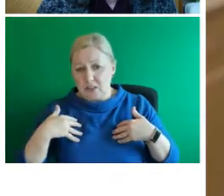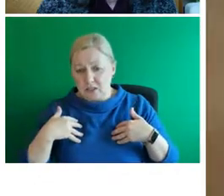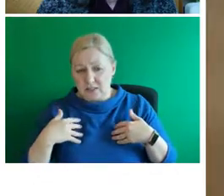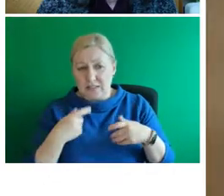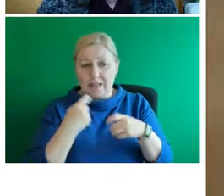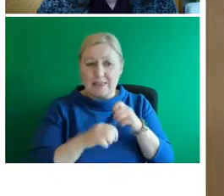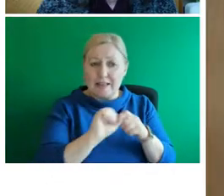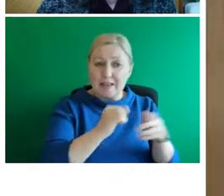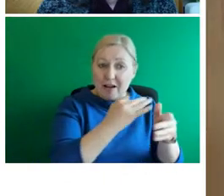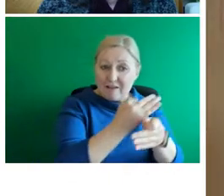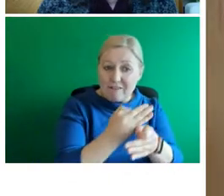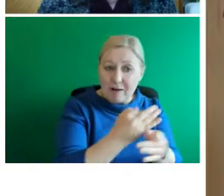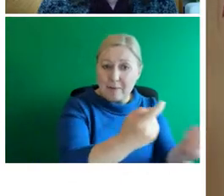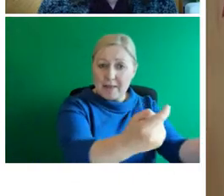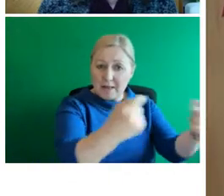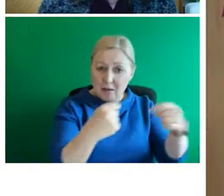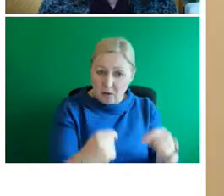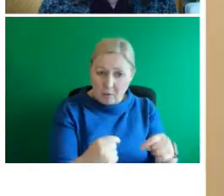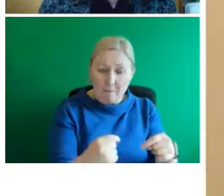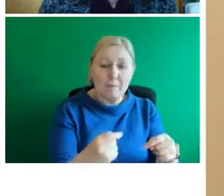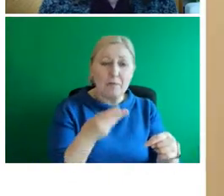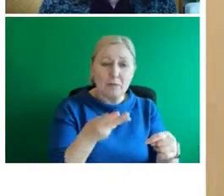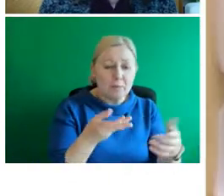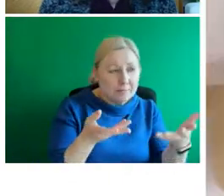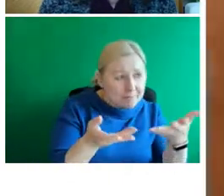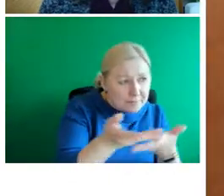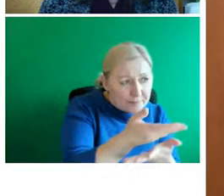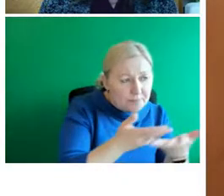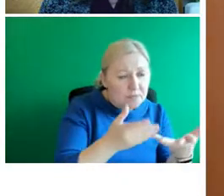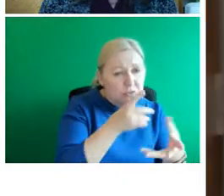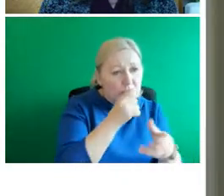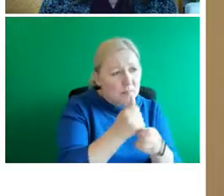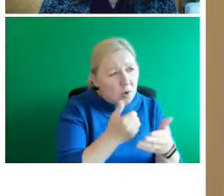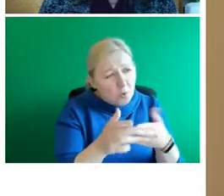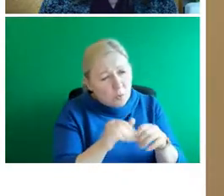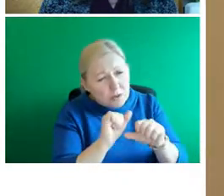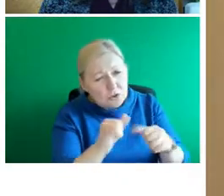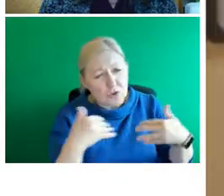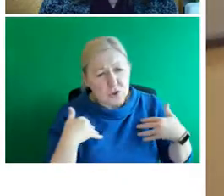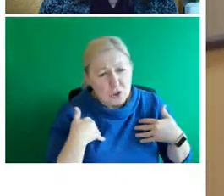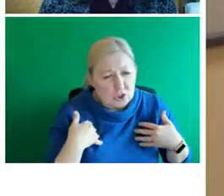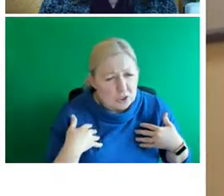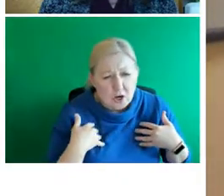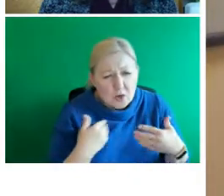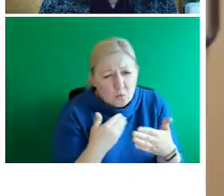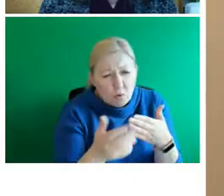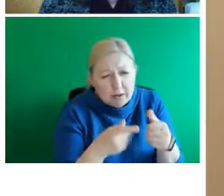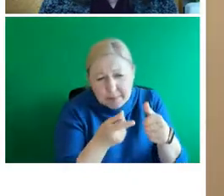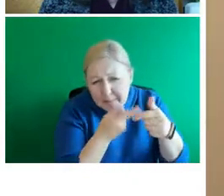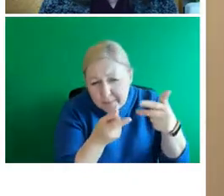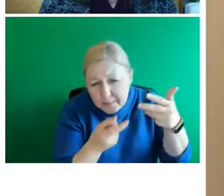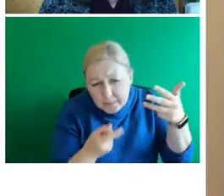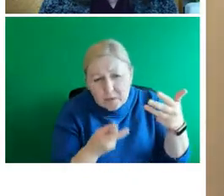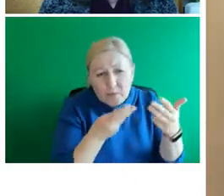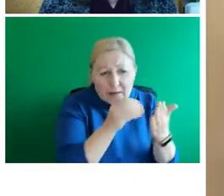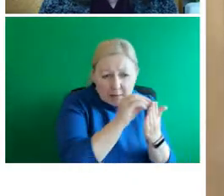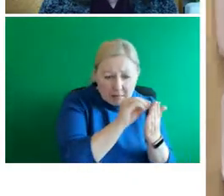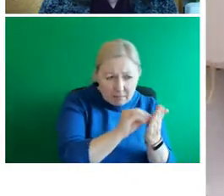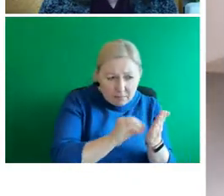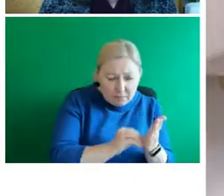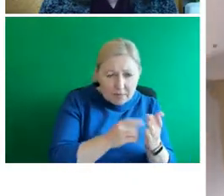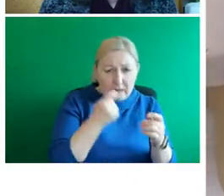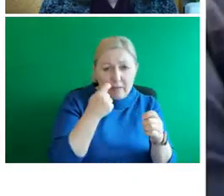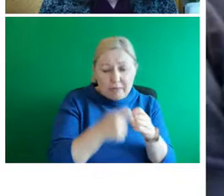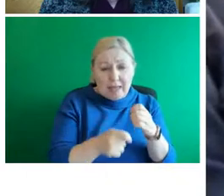with them any of their concerns, and then each team member will either take the family or the patient with them.